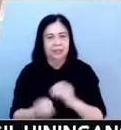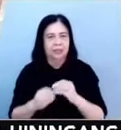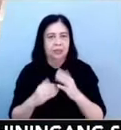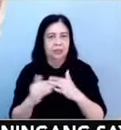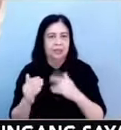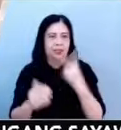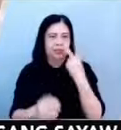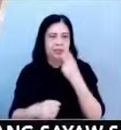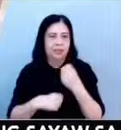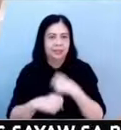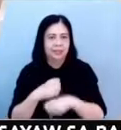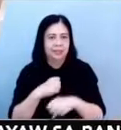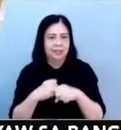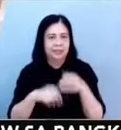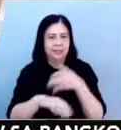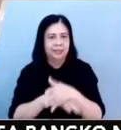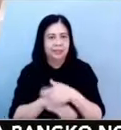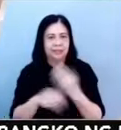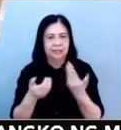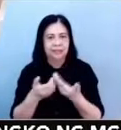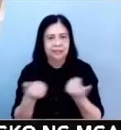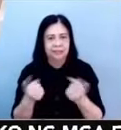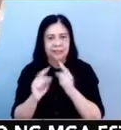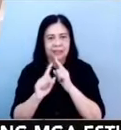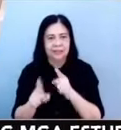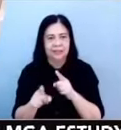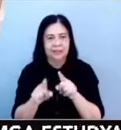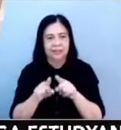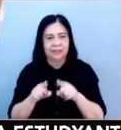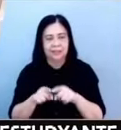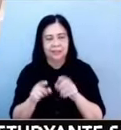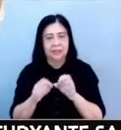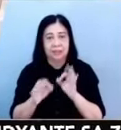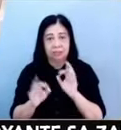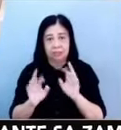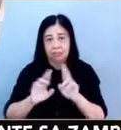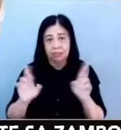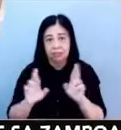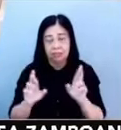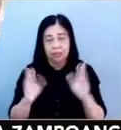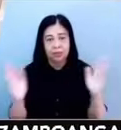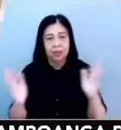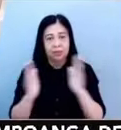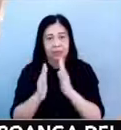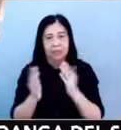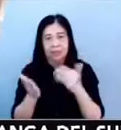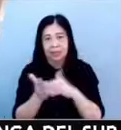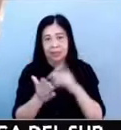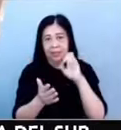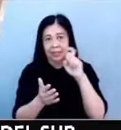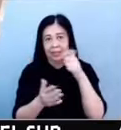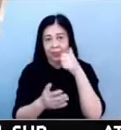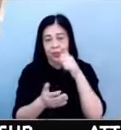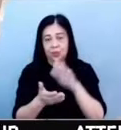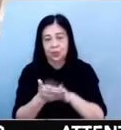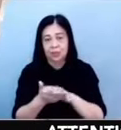ng hiwalayan nila, sinagot din ang Kapuso hunk kung handa na siyang makaharap muli ang ex-wife na si Carla